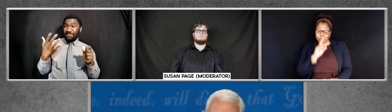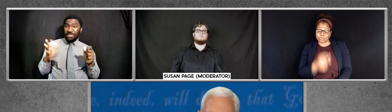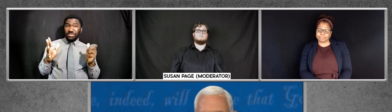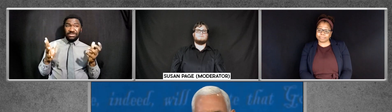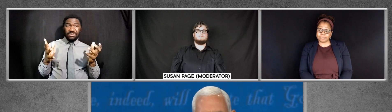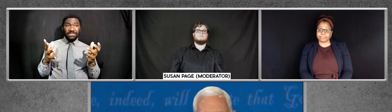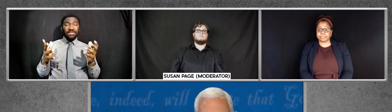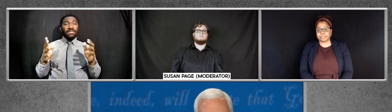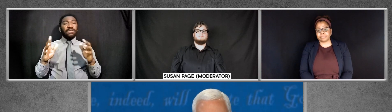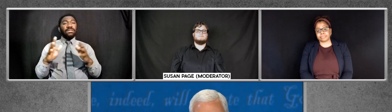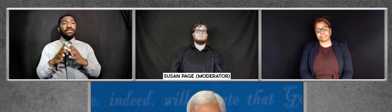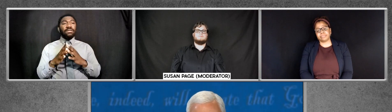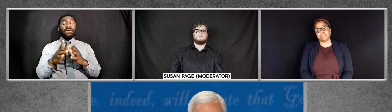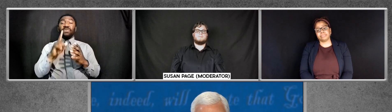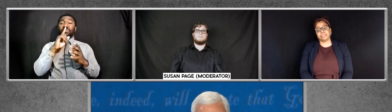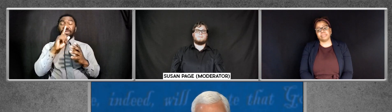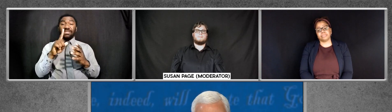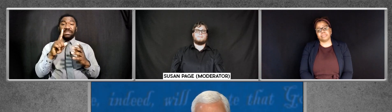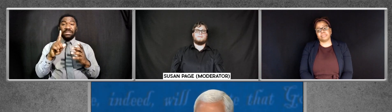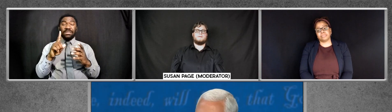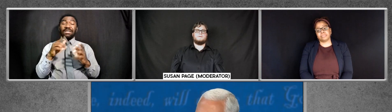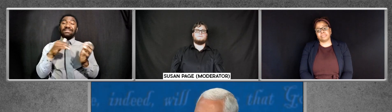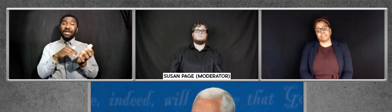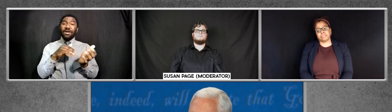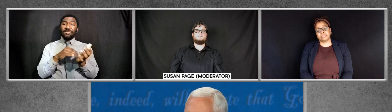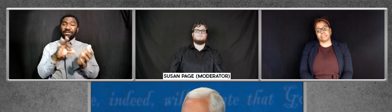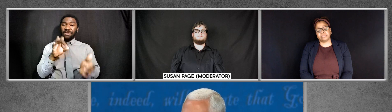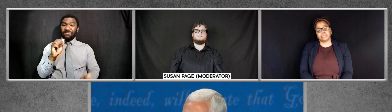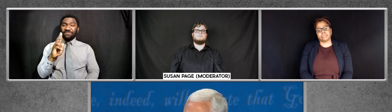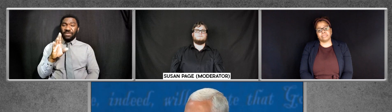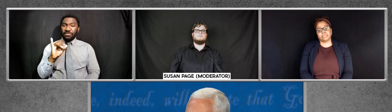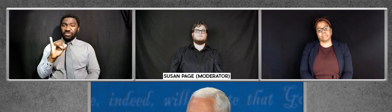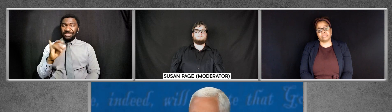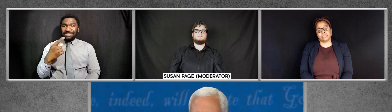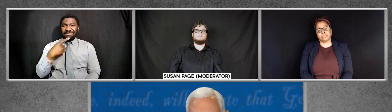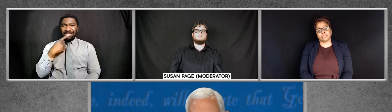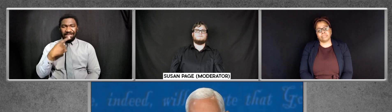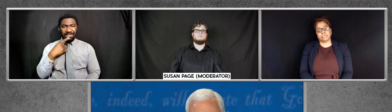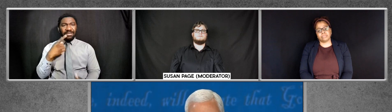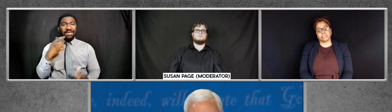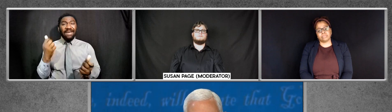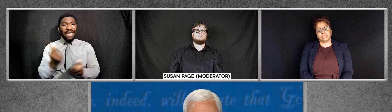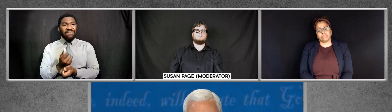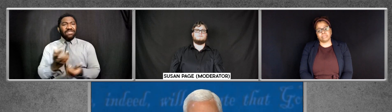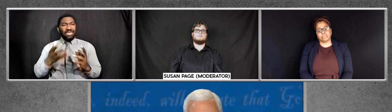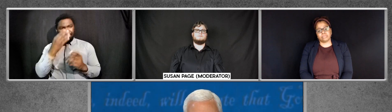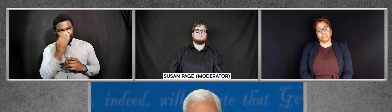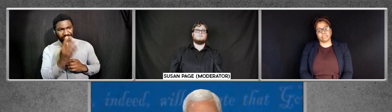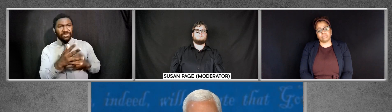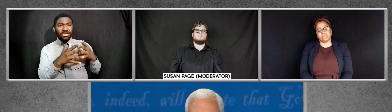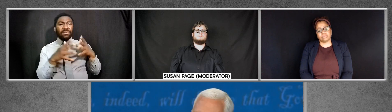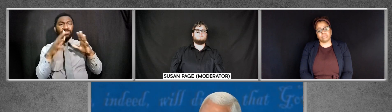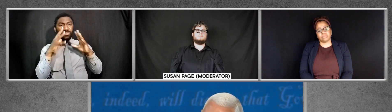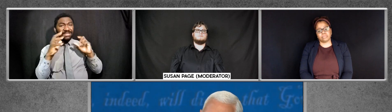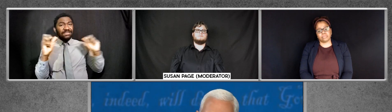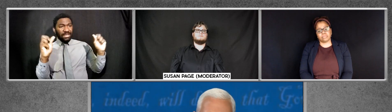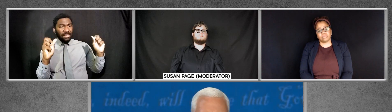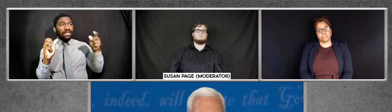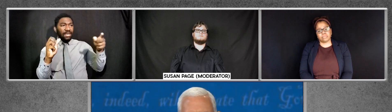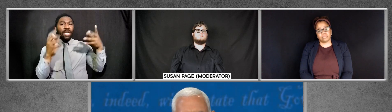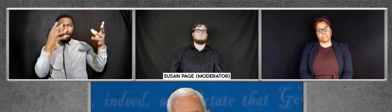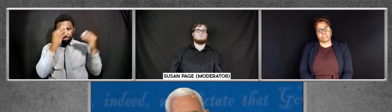the reality is Dr. Fauci said everything that he told the president in the Oval Office, the president told the American people. Now,